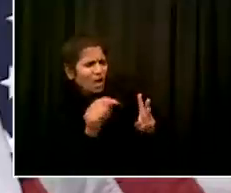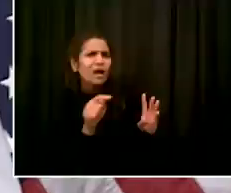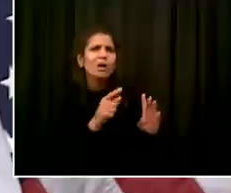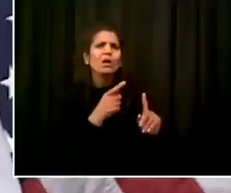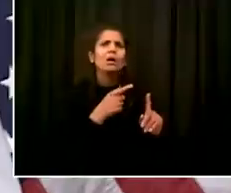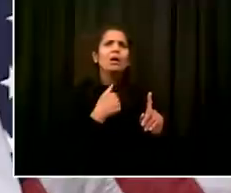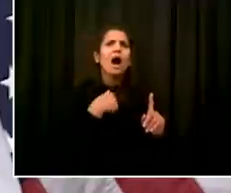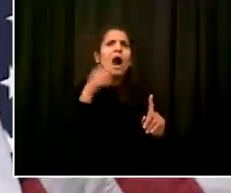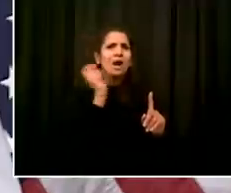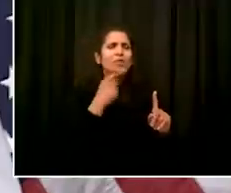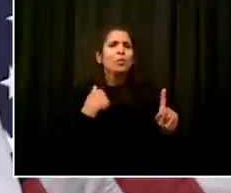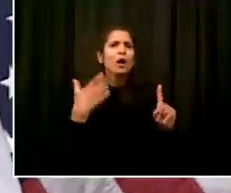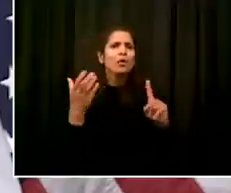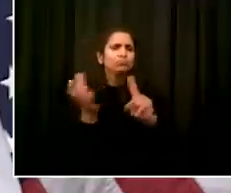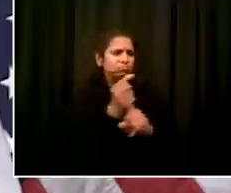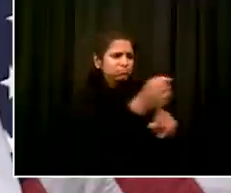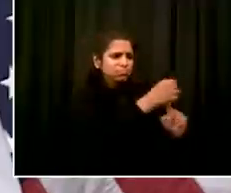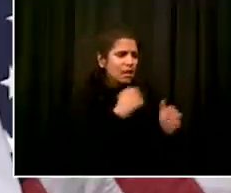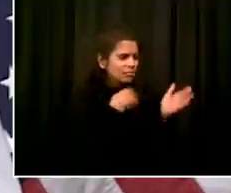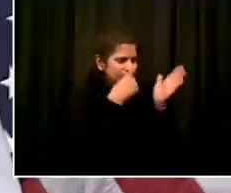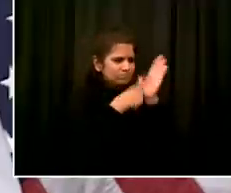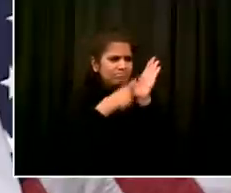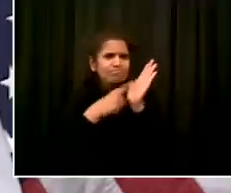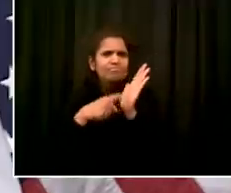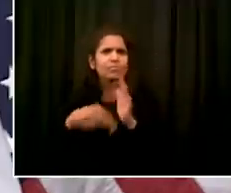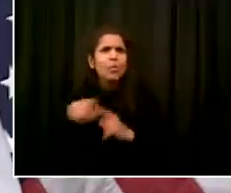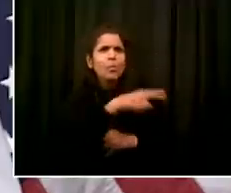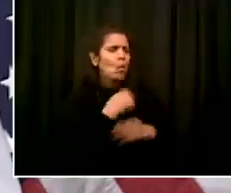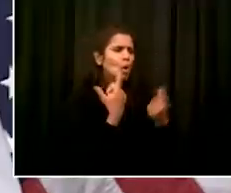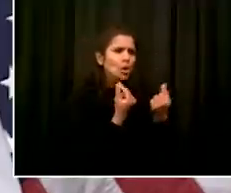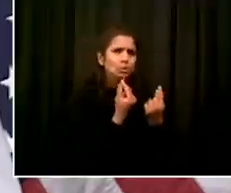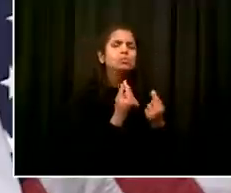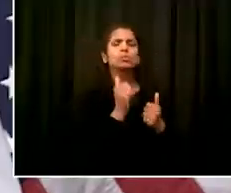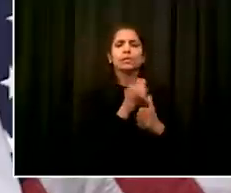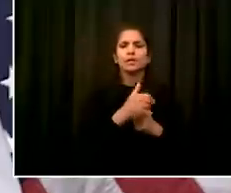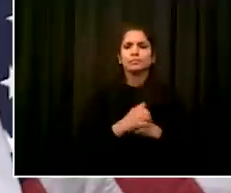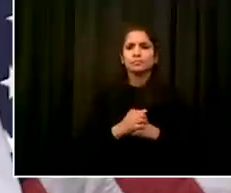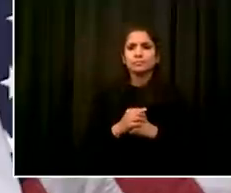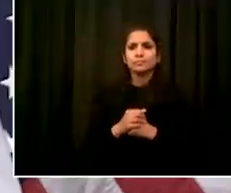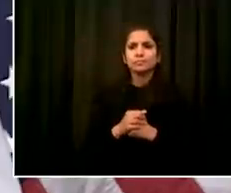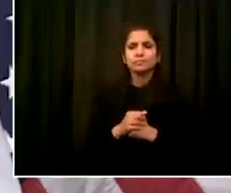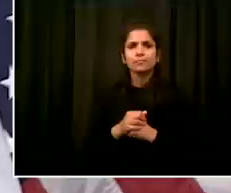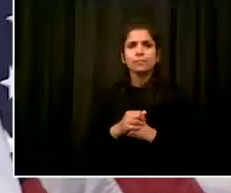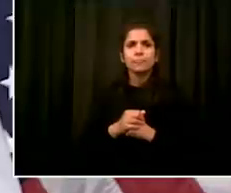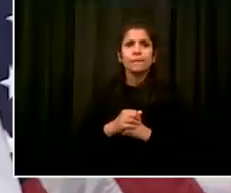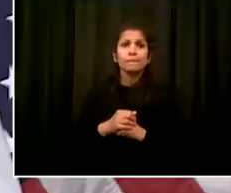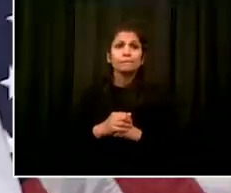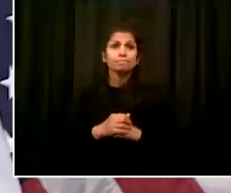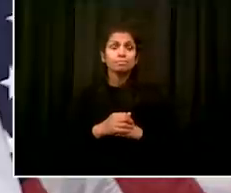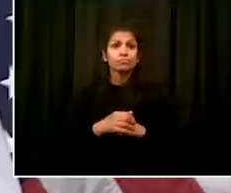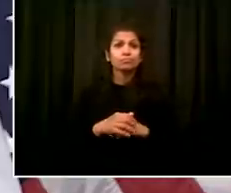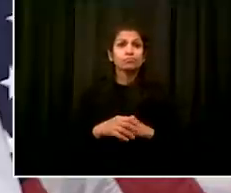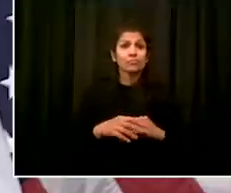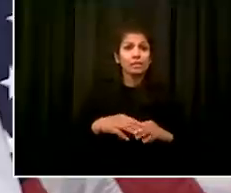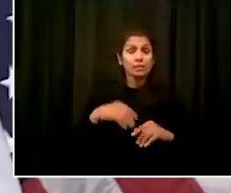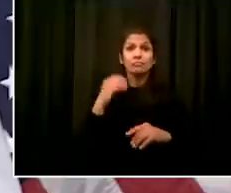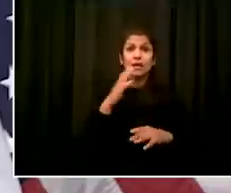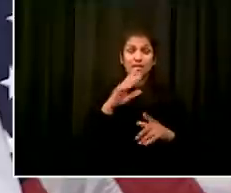rocks, I mean, in general, how those rocks are being used and where they were? And anything you want to say at this moment that you feel you can